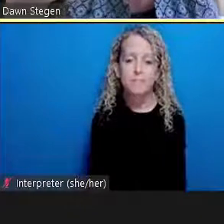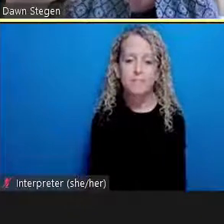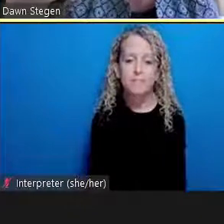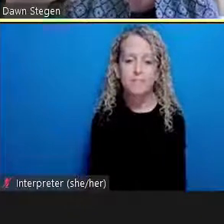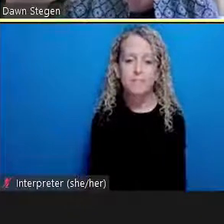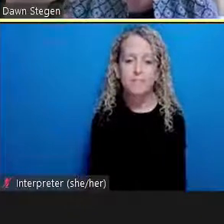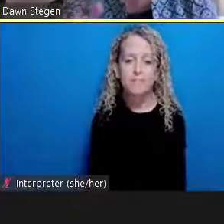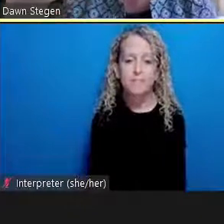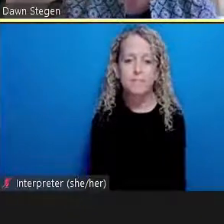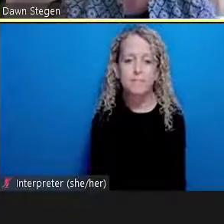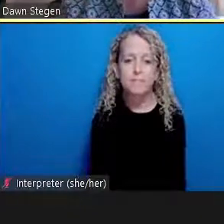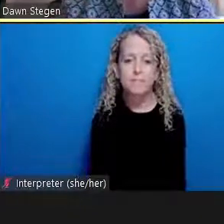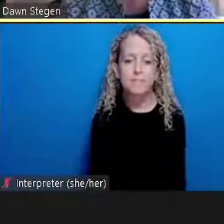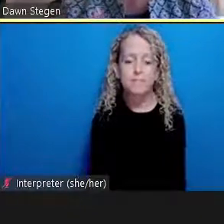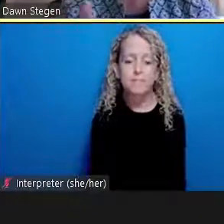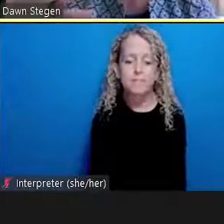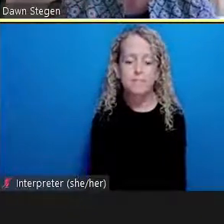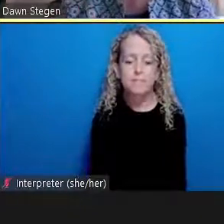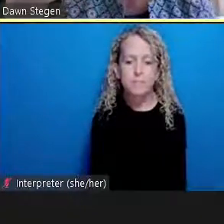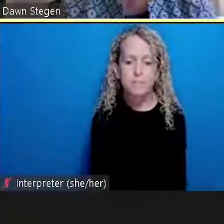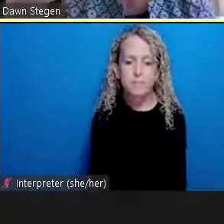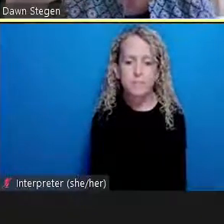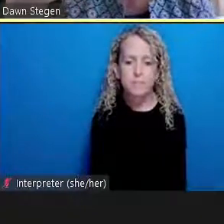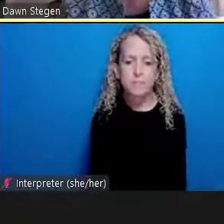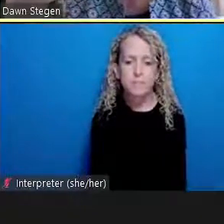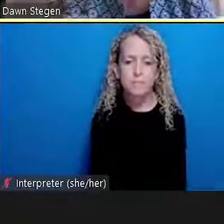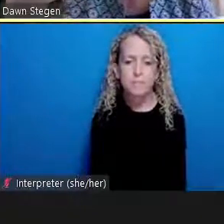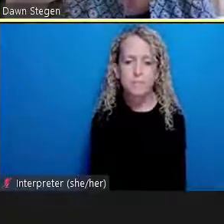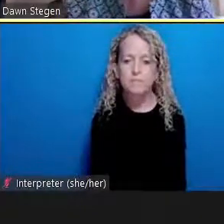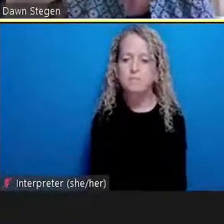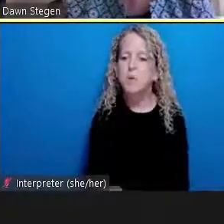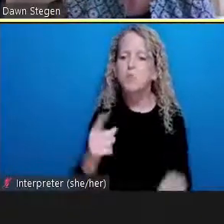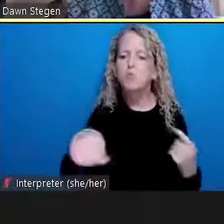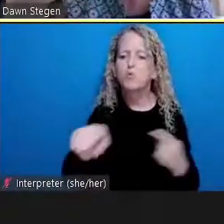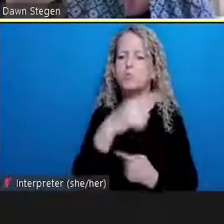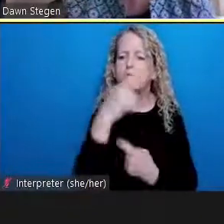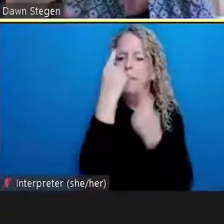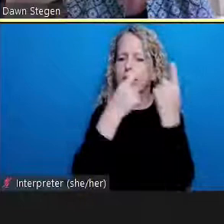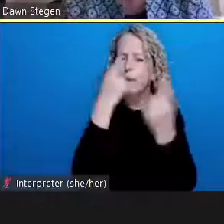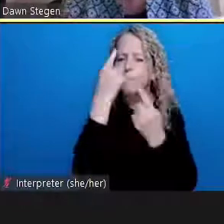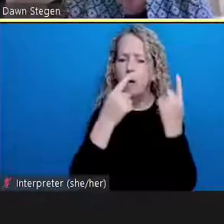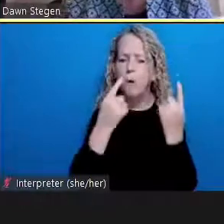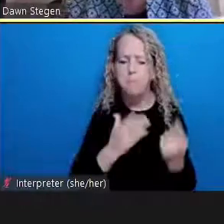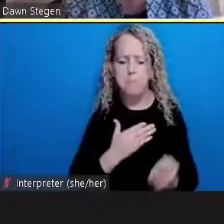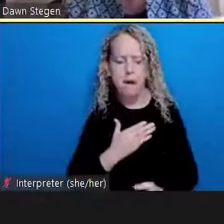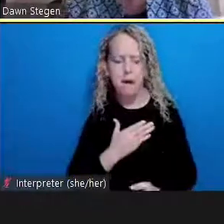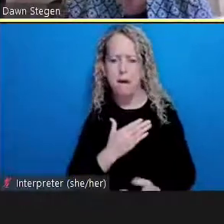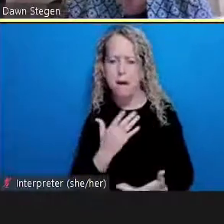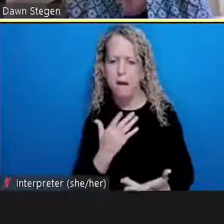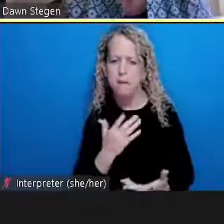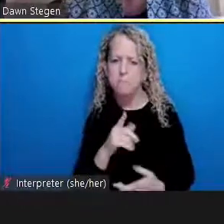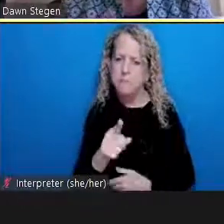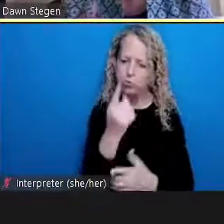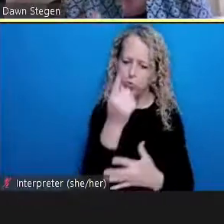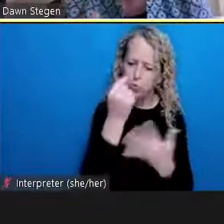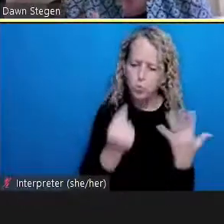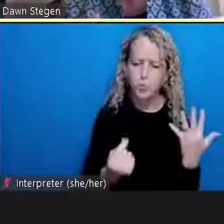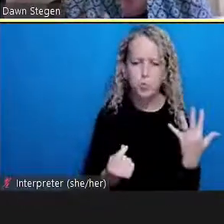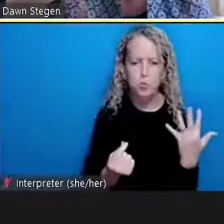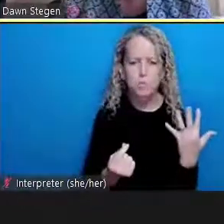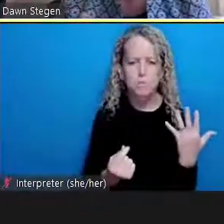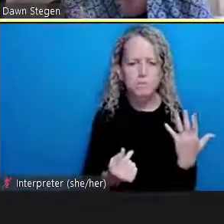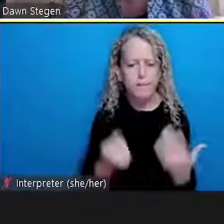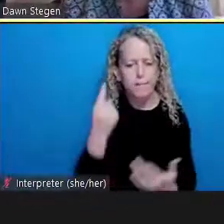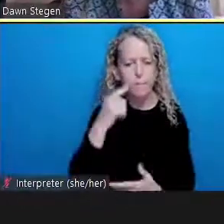So what do you need to consider about the obligations under the Accessibility Act, and what does it mean for businesses, in addition